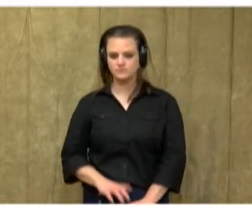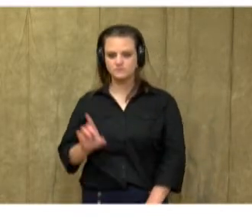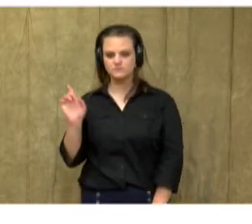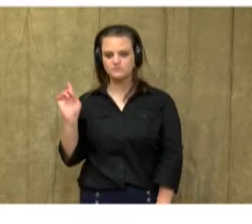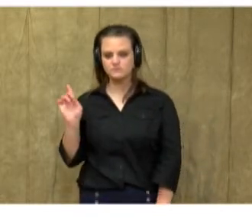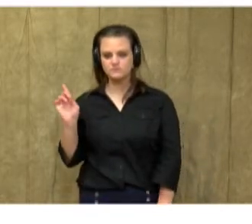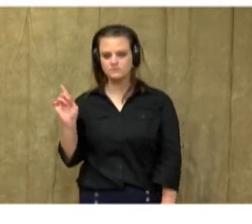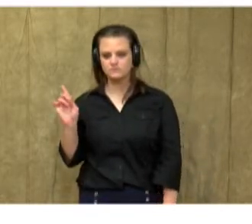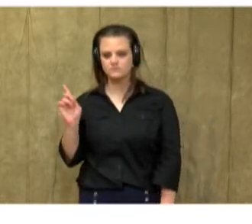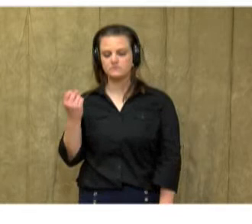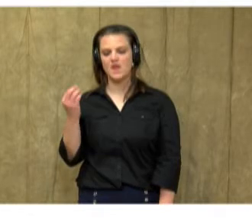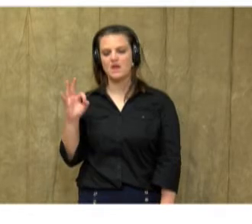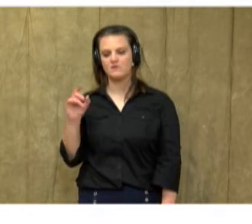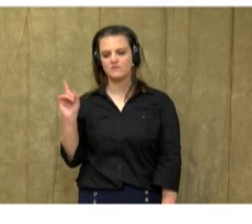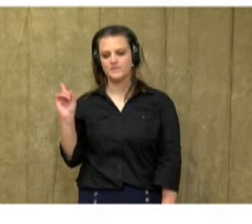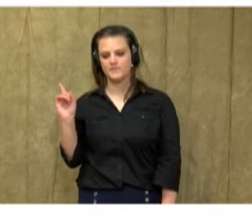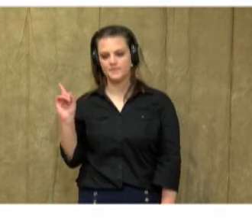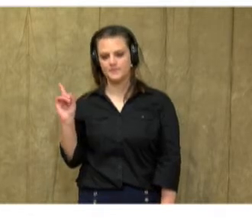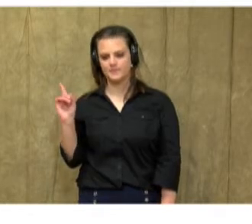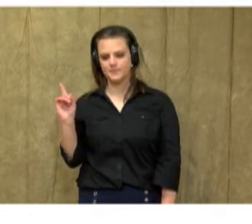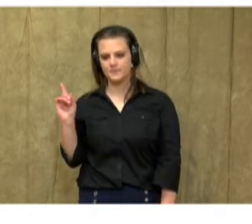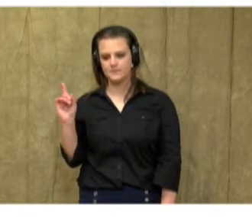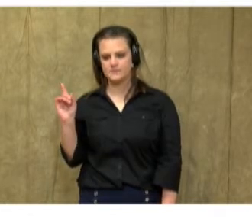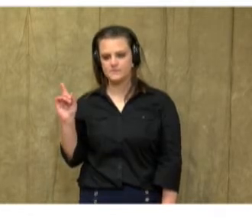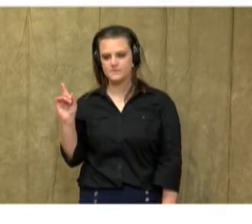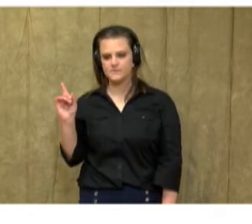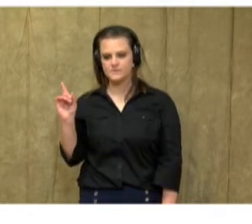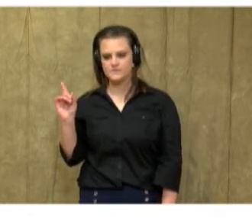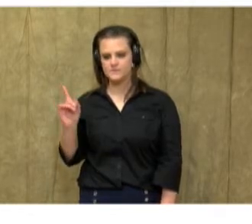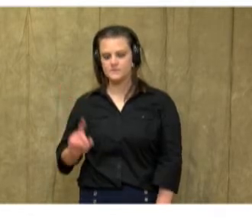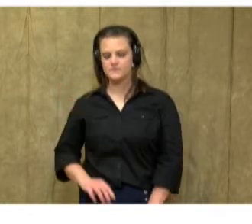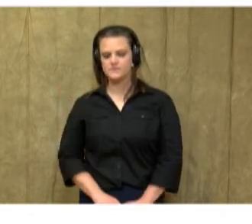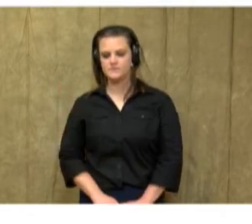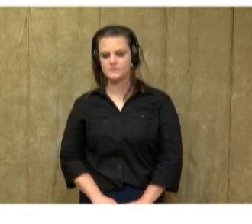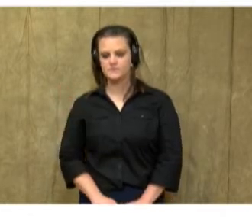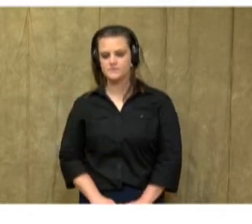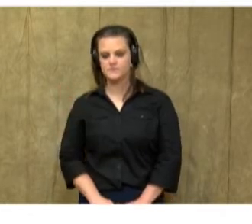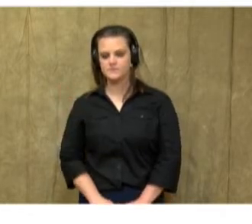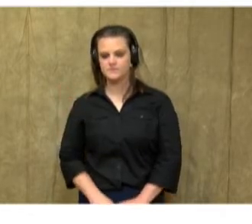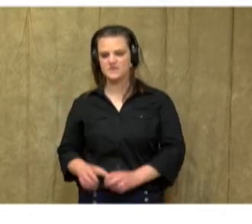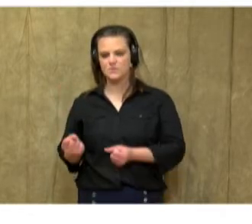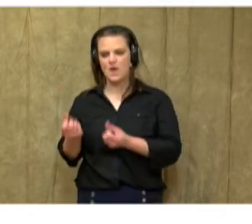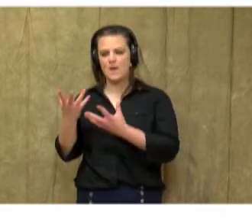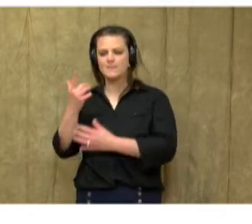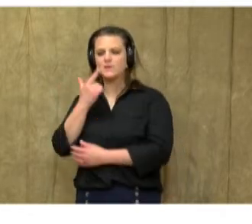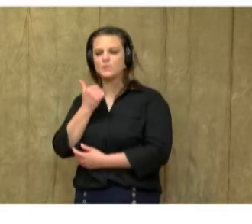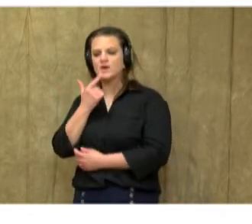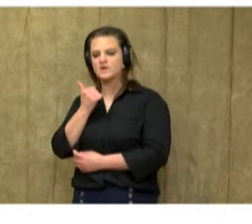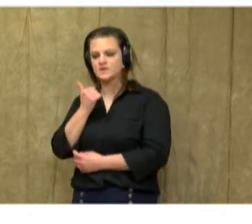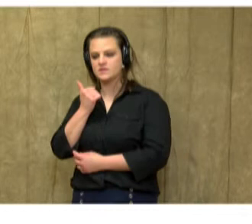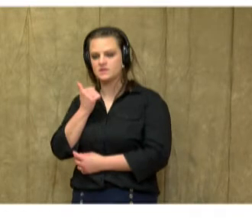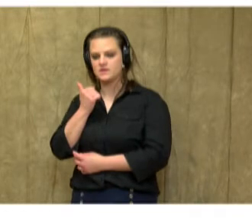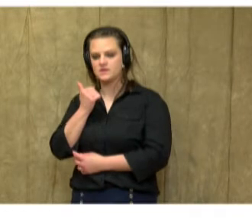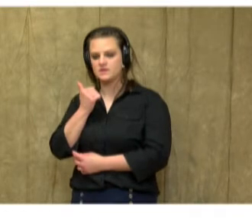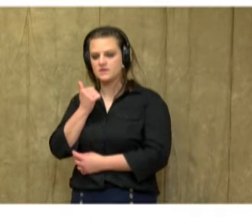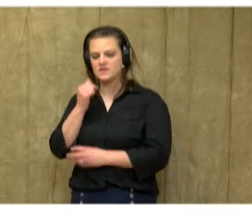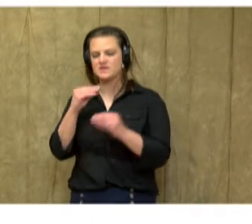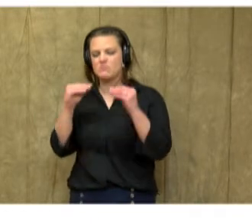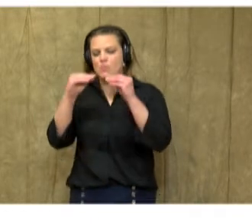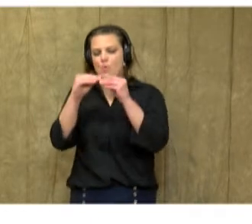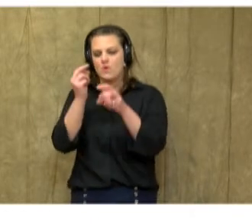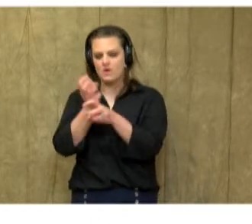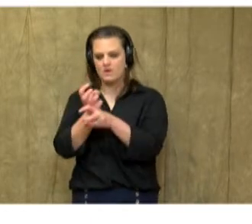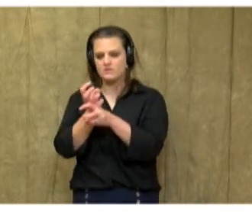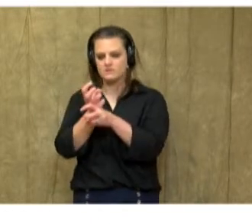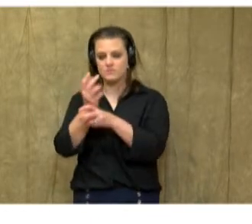2/3 of the 15 tiles are red. Now this one is a little bit